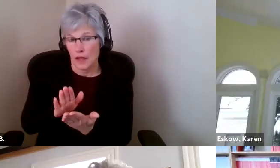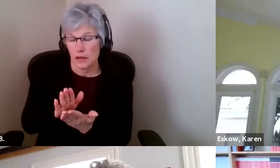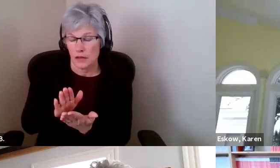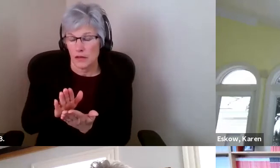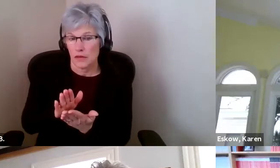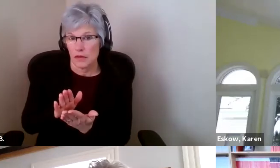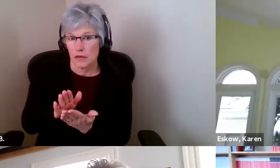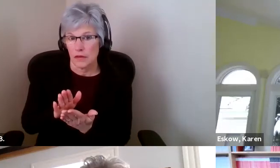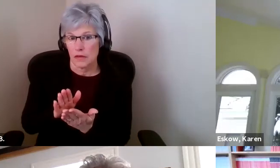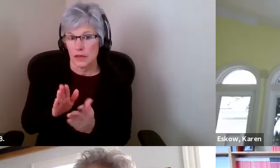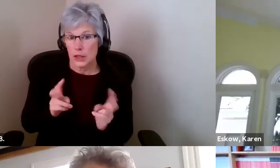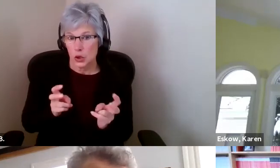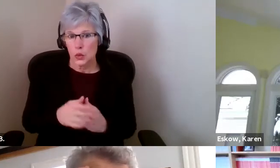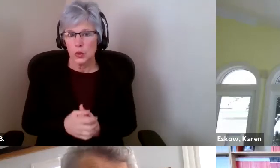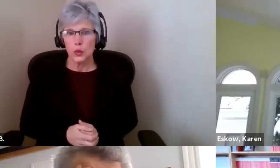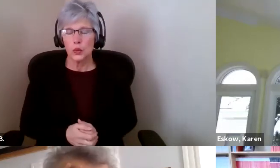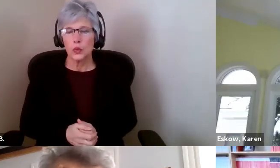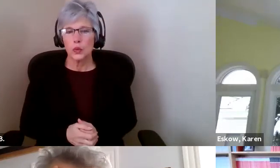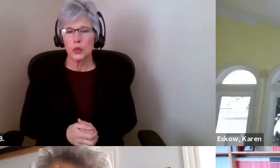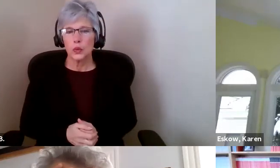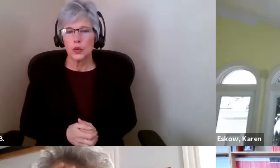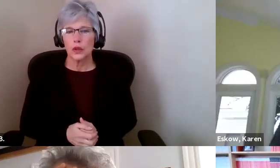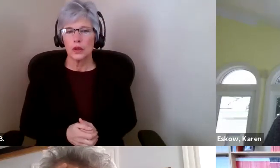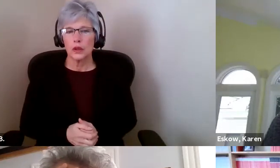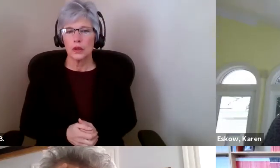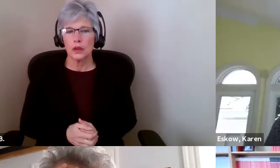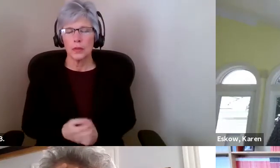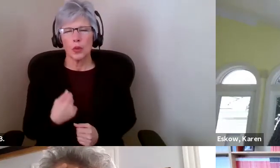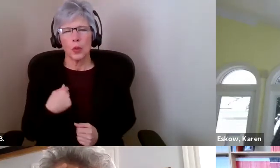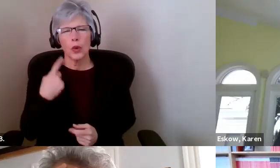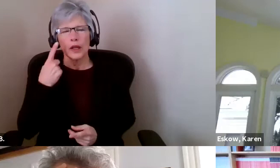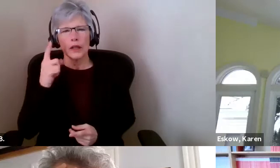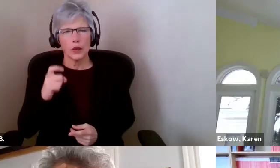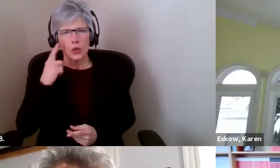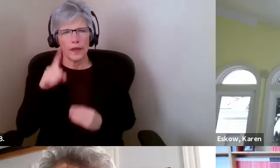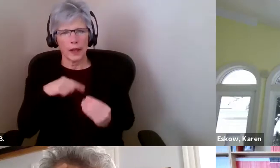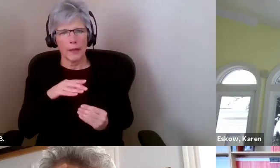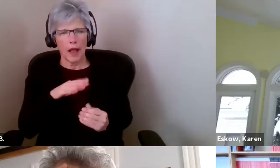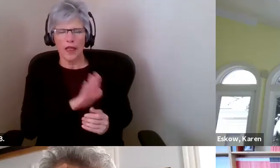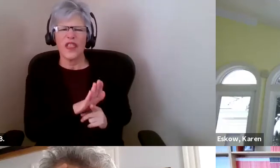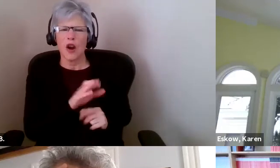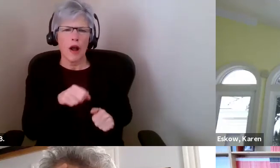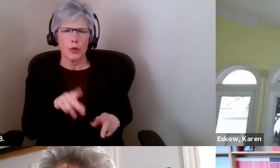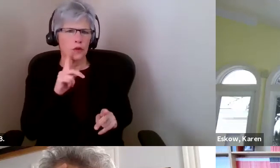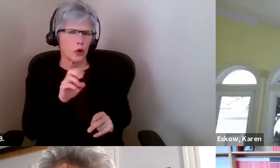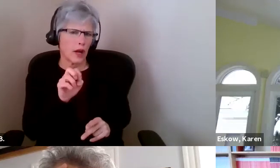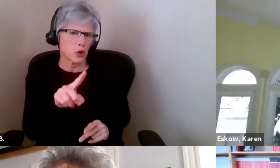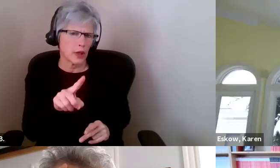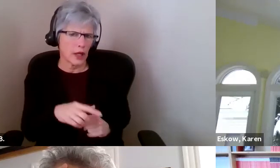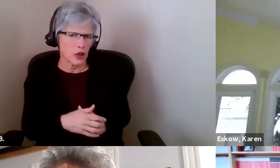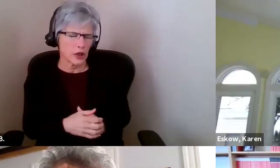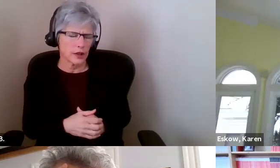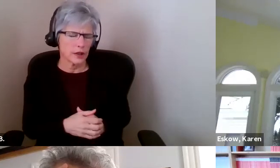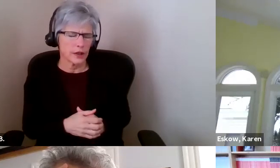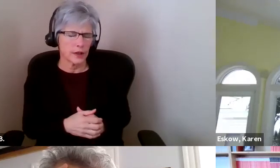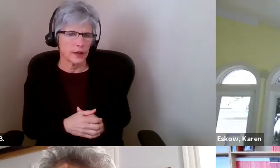wonder, you know, we need to think about their opportunity then for an education. Should it be, should they be